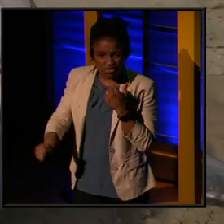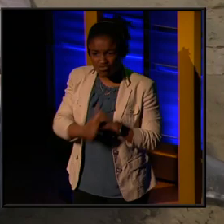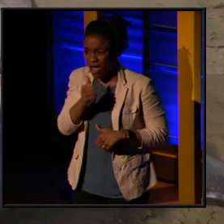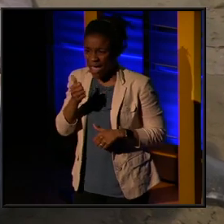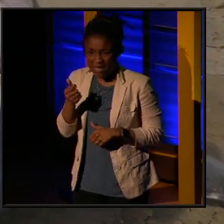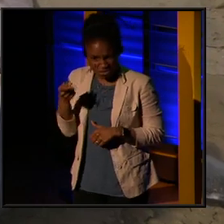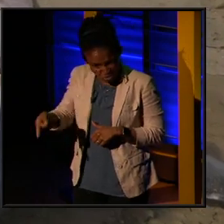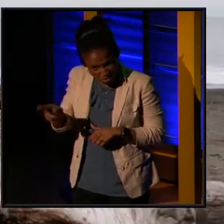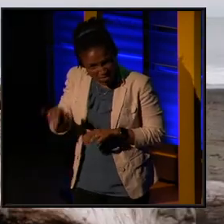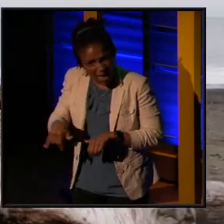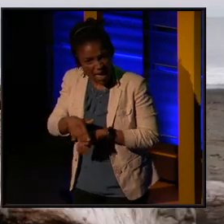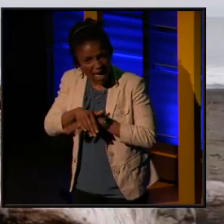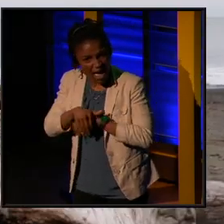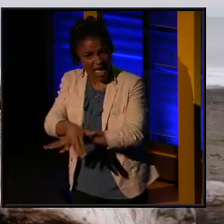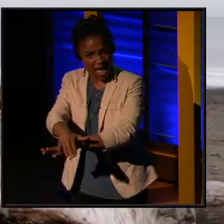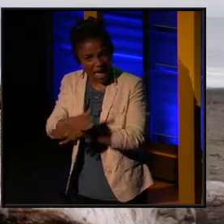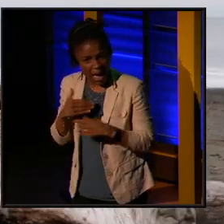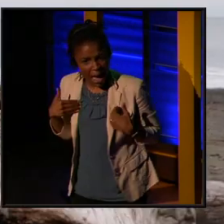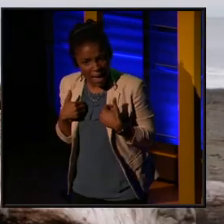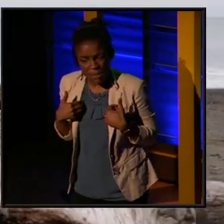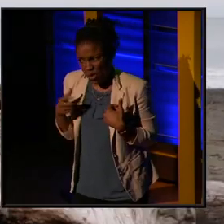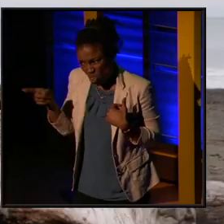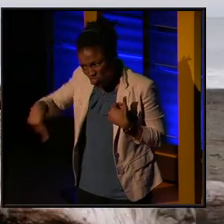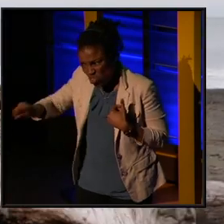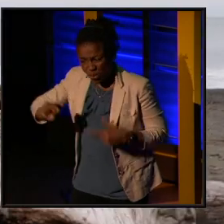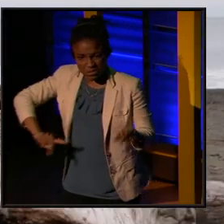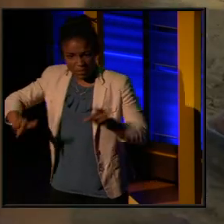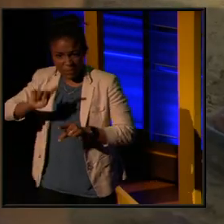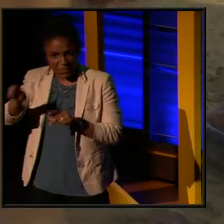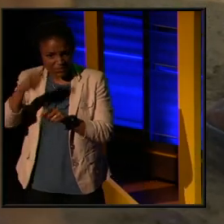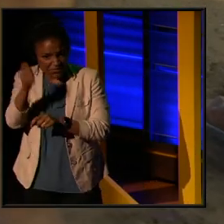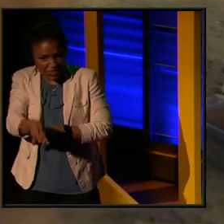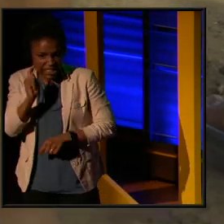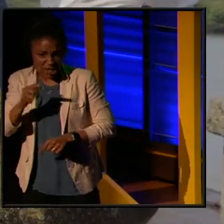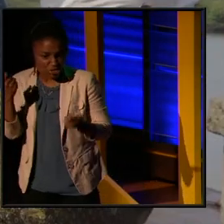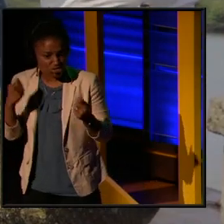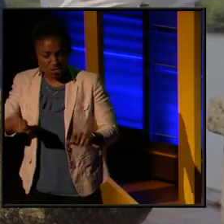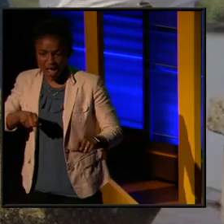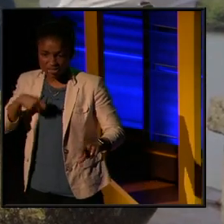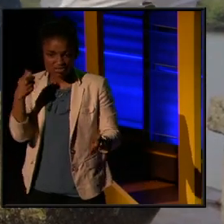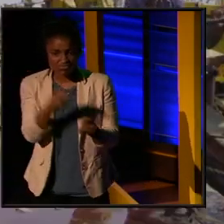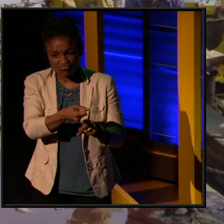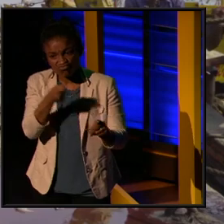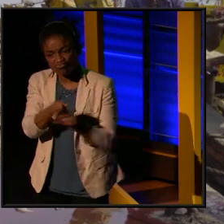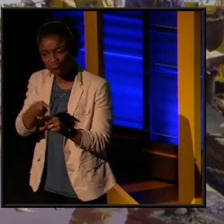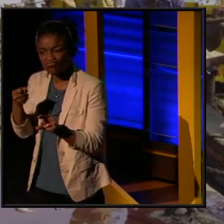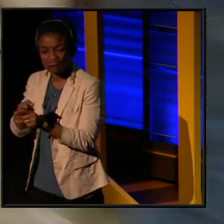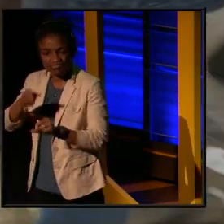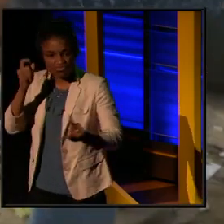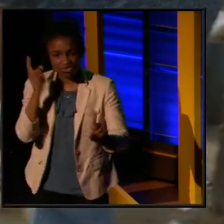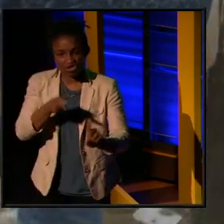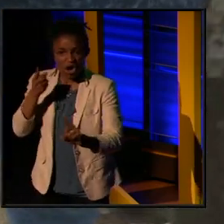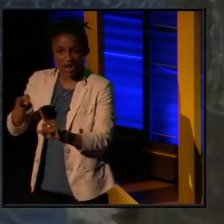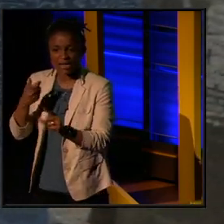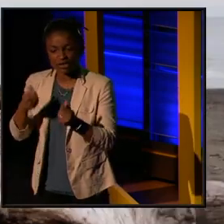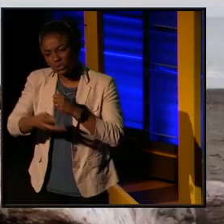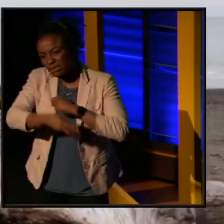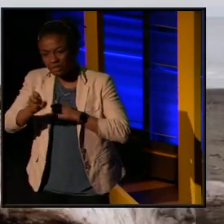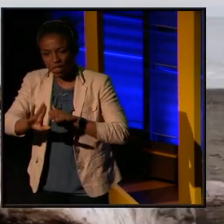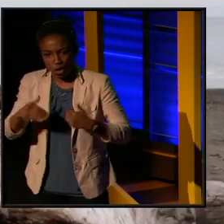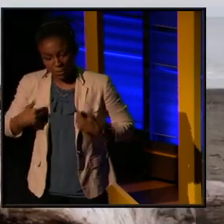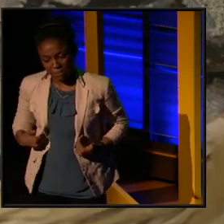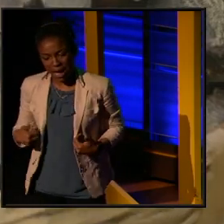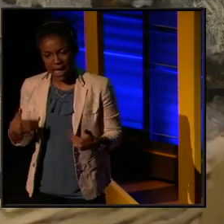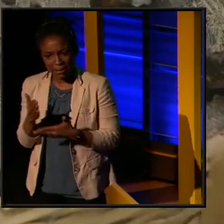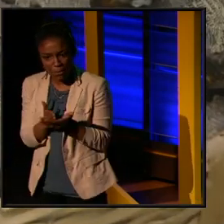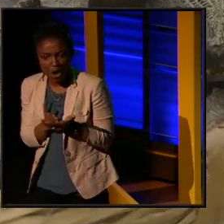been these fisheries for them, where people are actually targeting animals to be able to extract certain body parts, like their